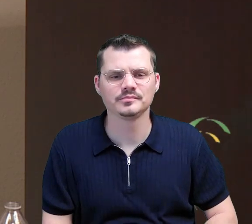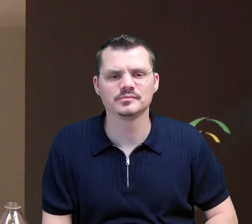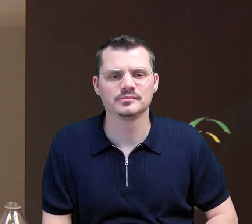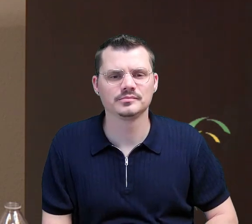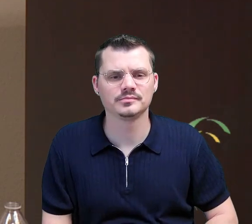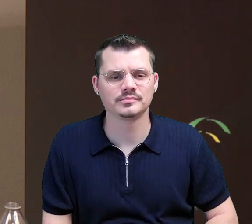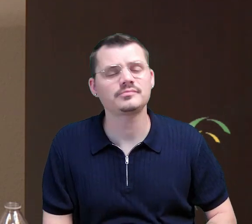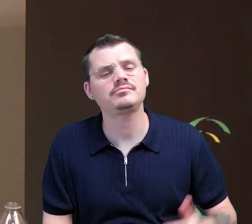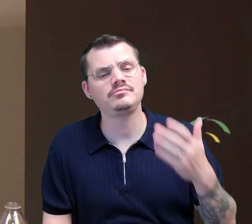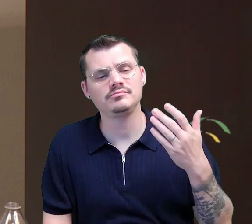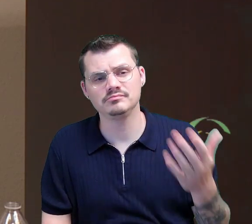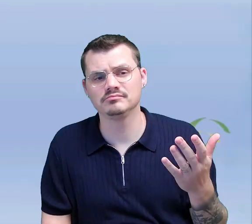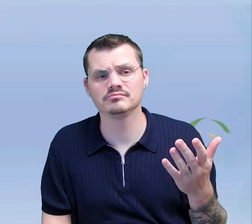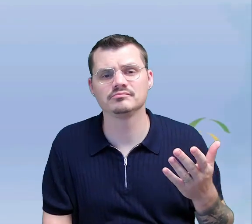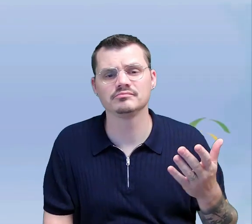So,